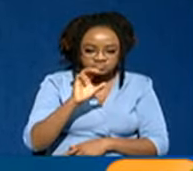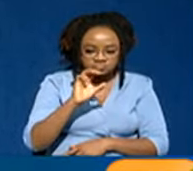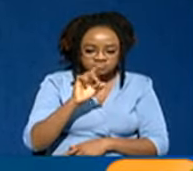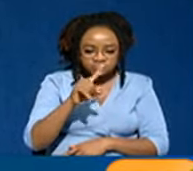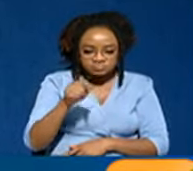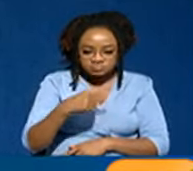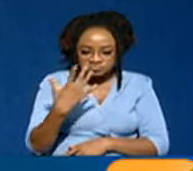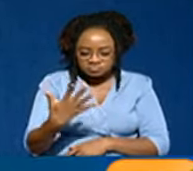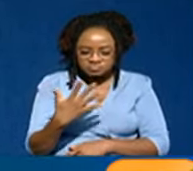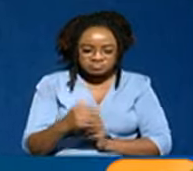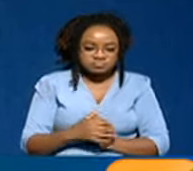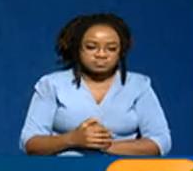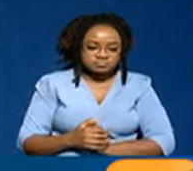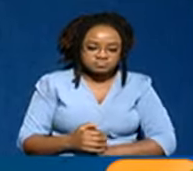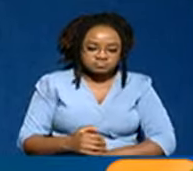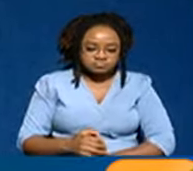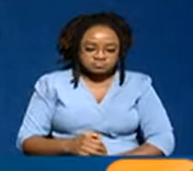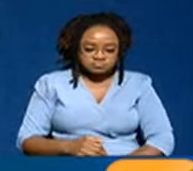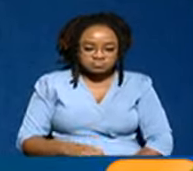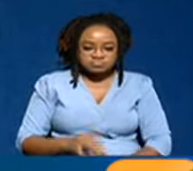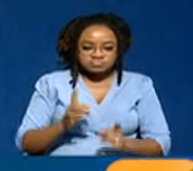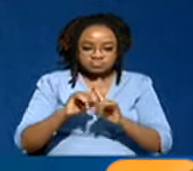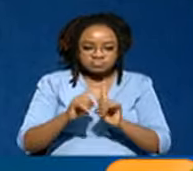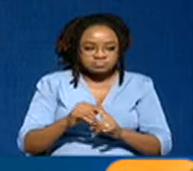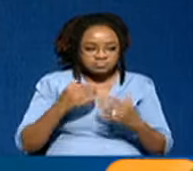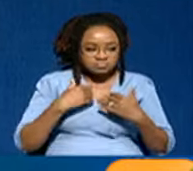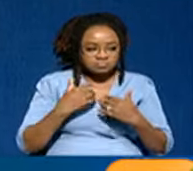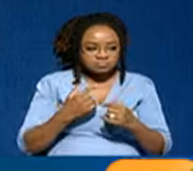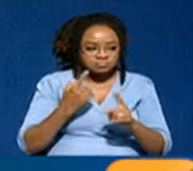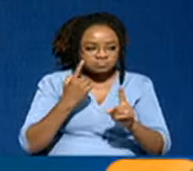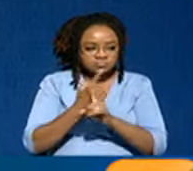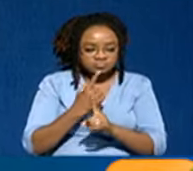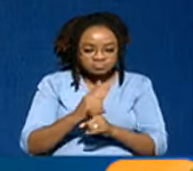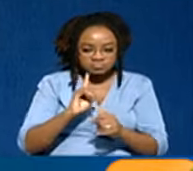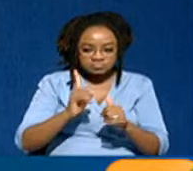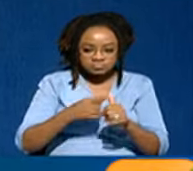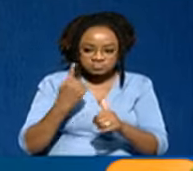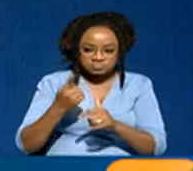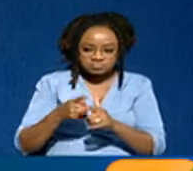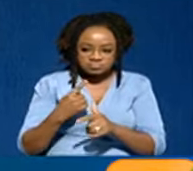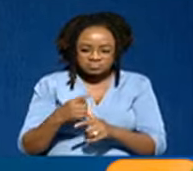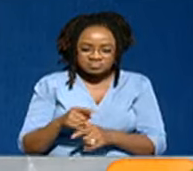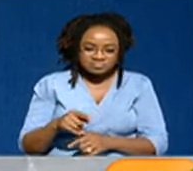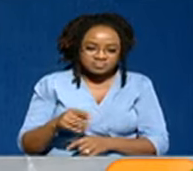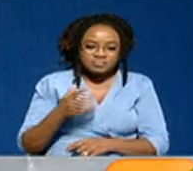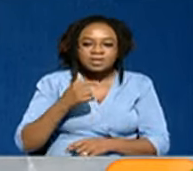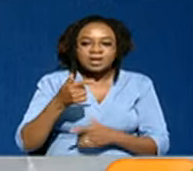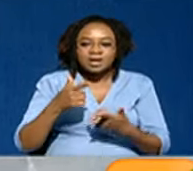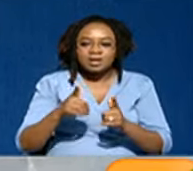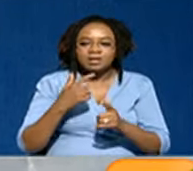is very dicey. And there are quite a number of priorities. What did he use to put this in?